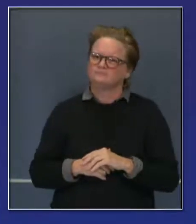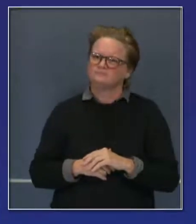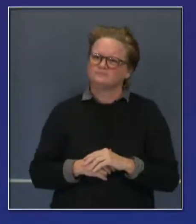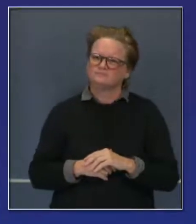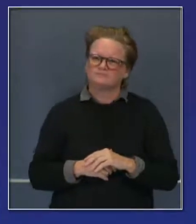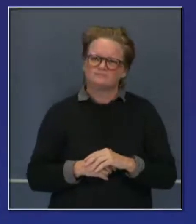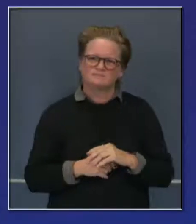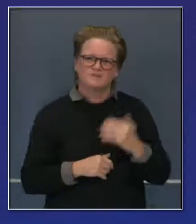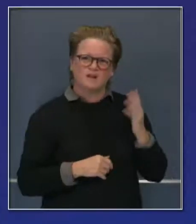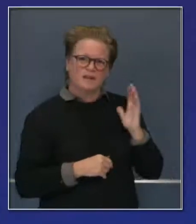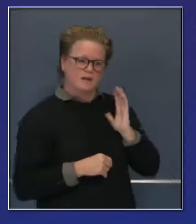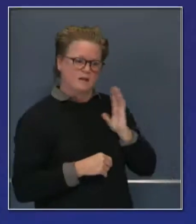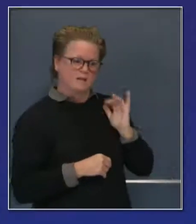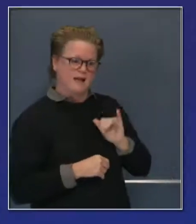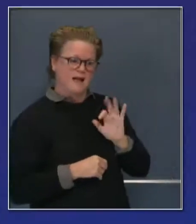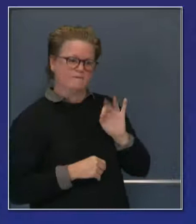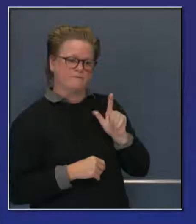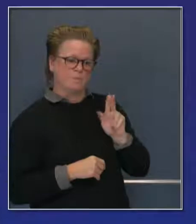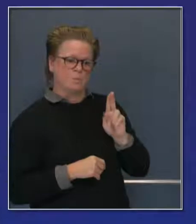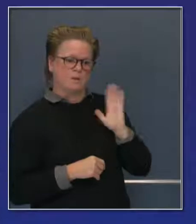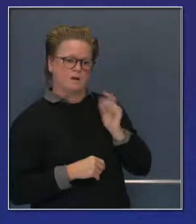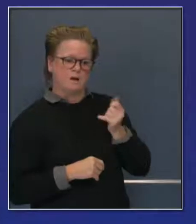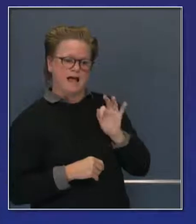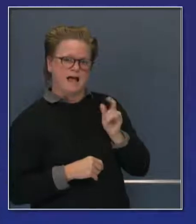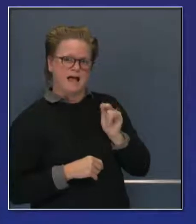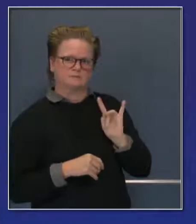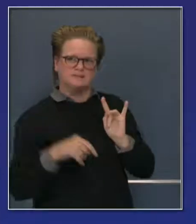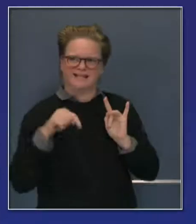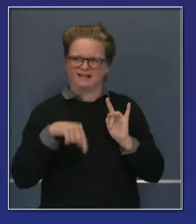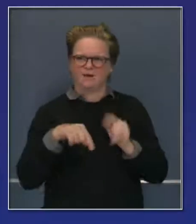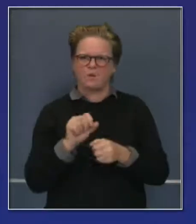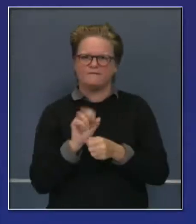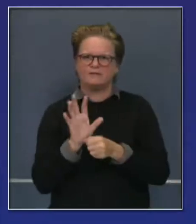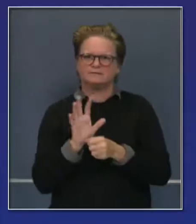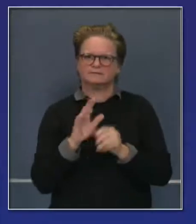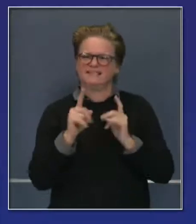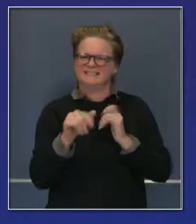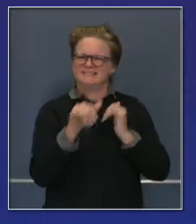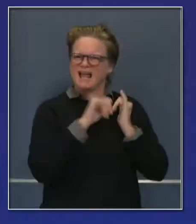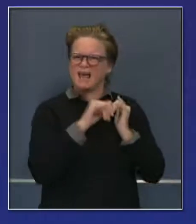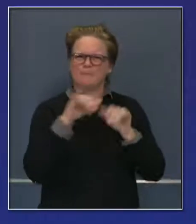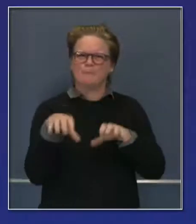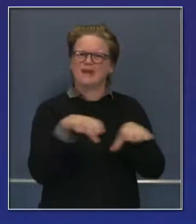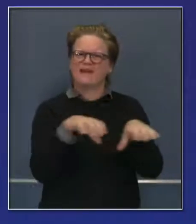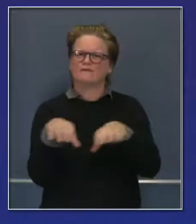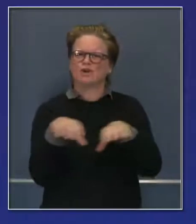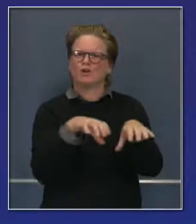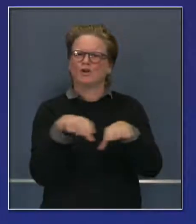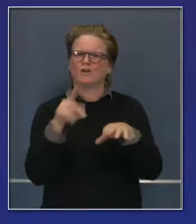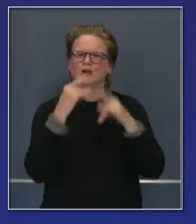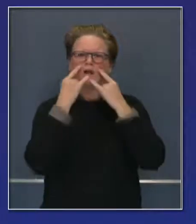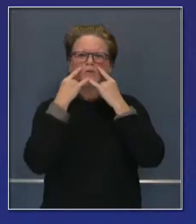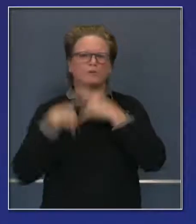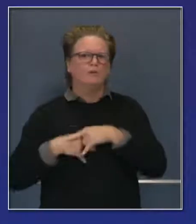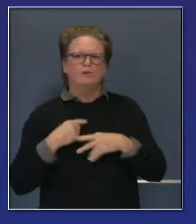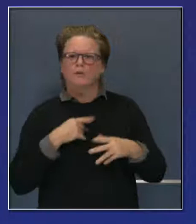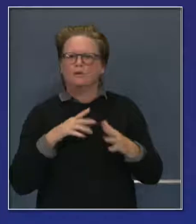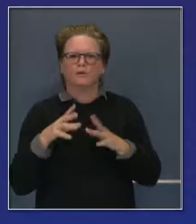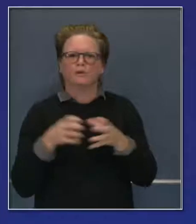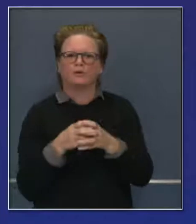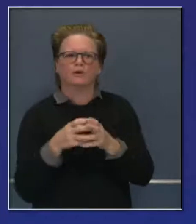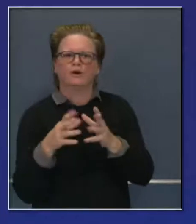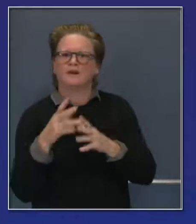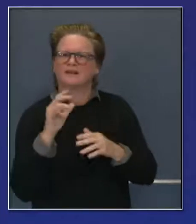we could anticipate something along those lines again. History may not repeat itself, but as they say,